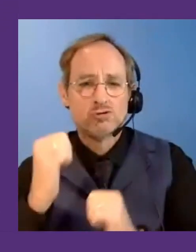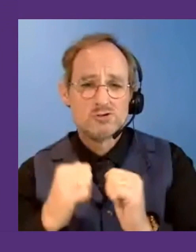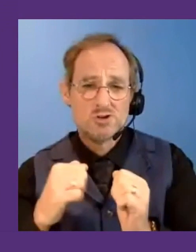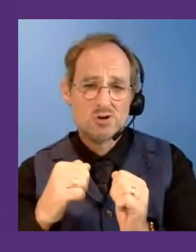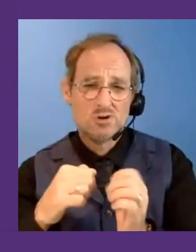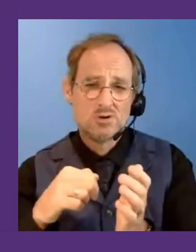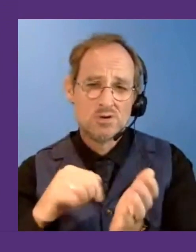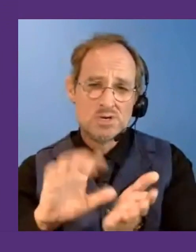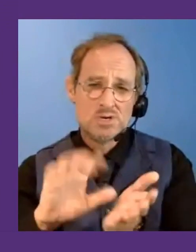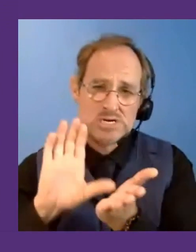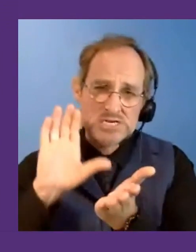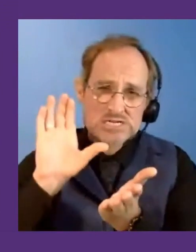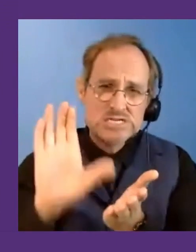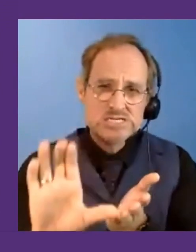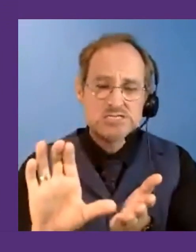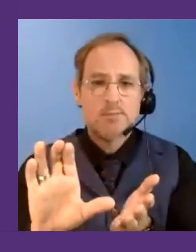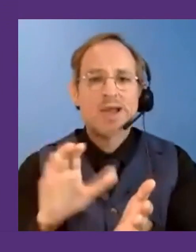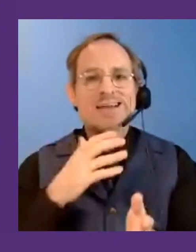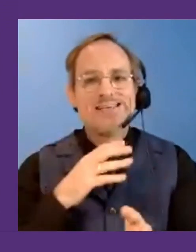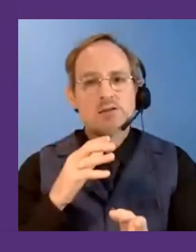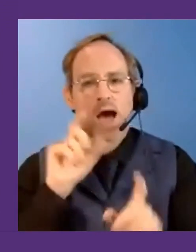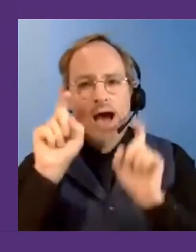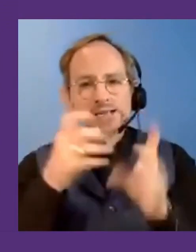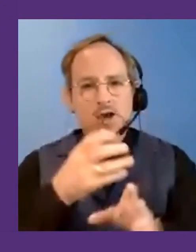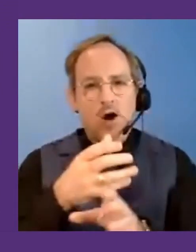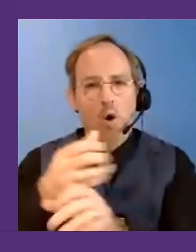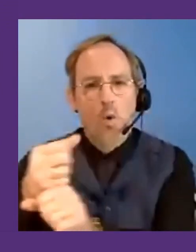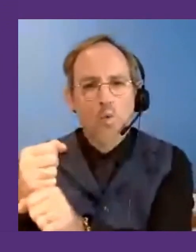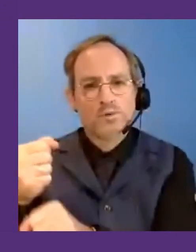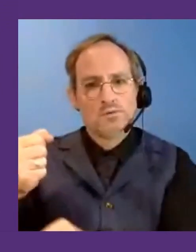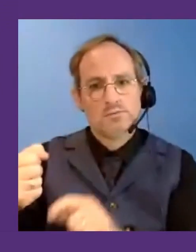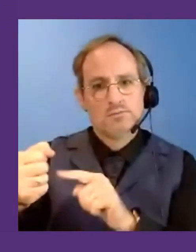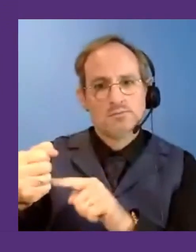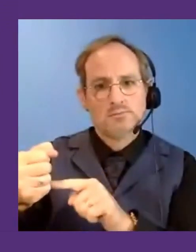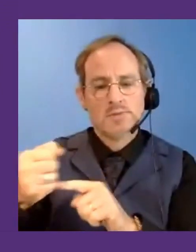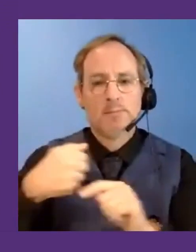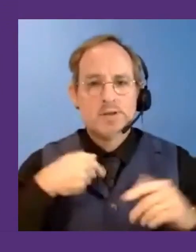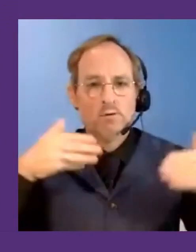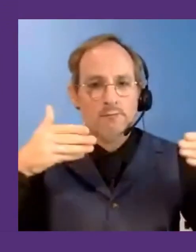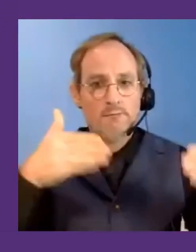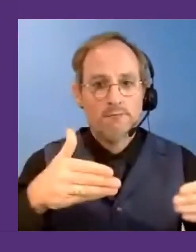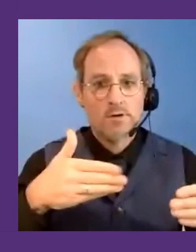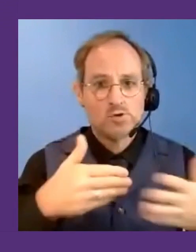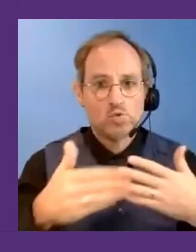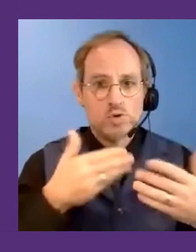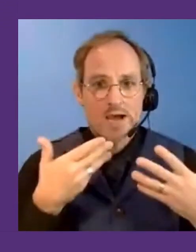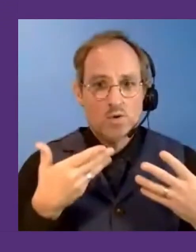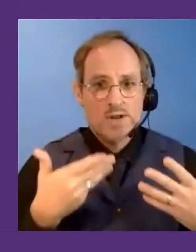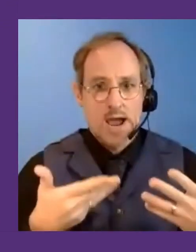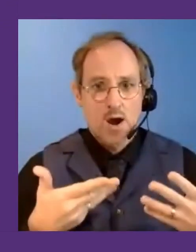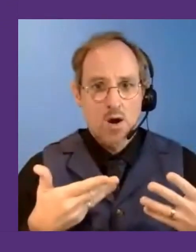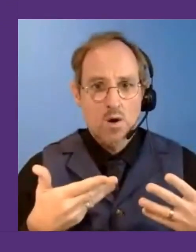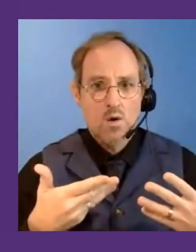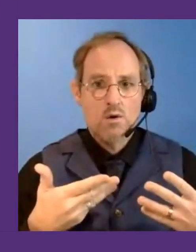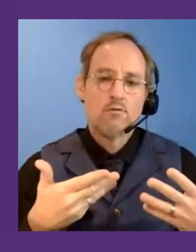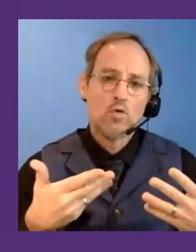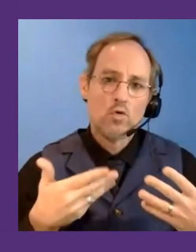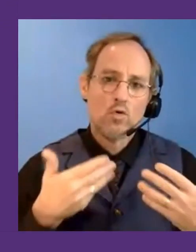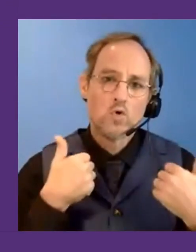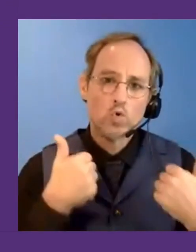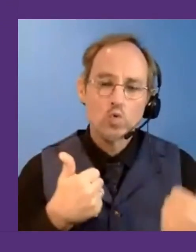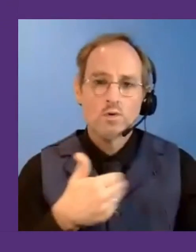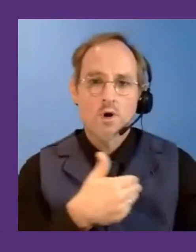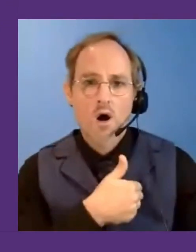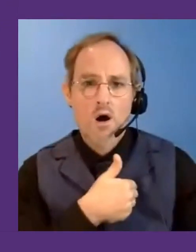park those ones and make sure you focus in on what we can sort out here and now with goodwill and good judgment.